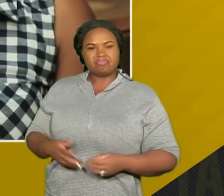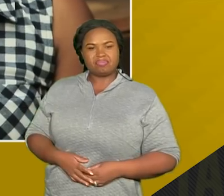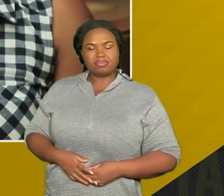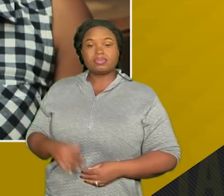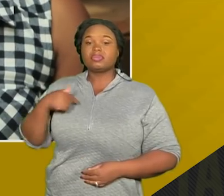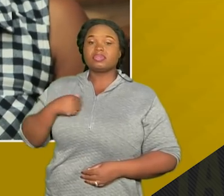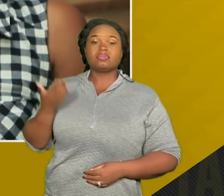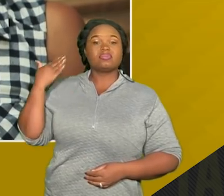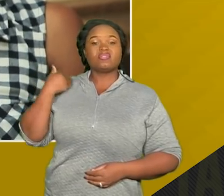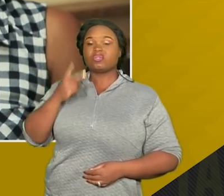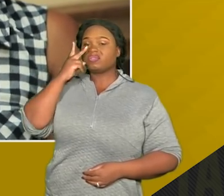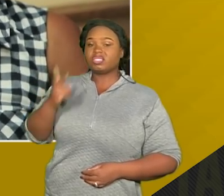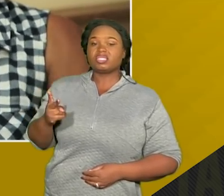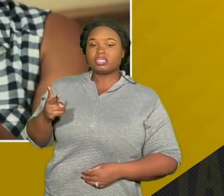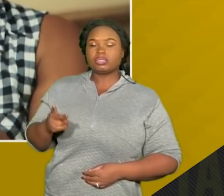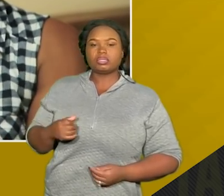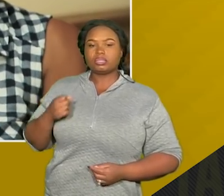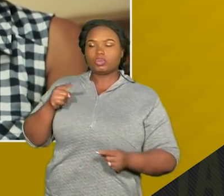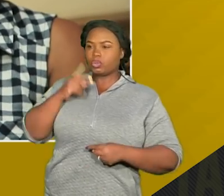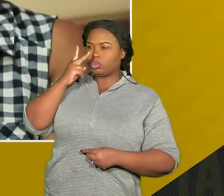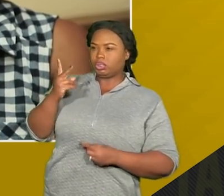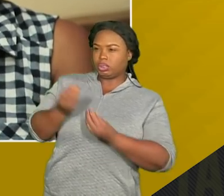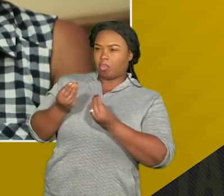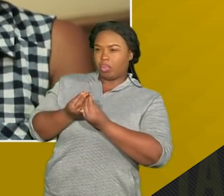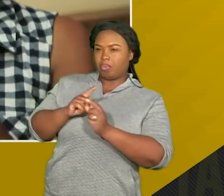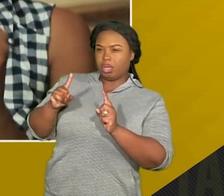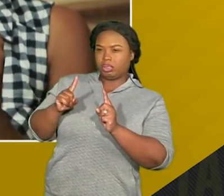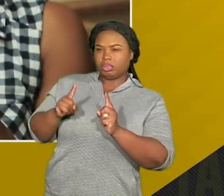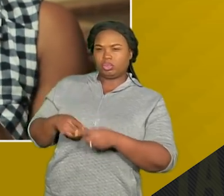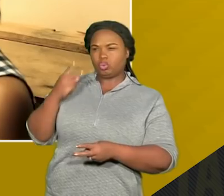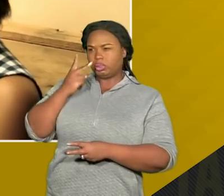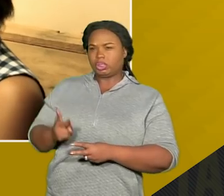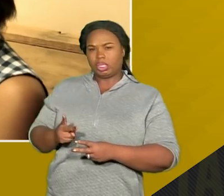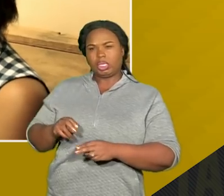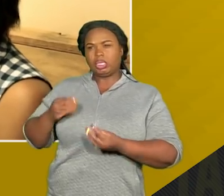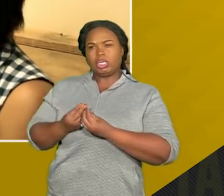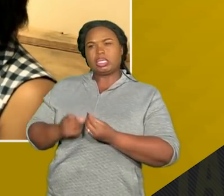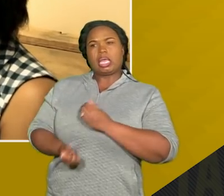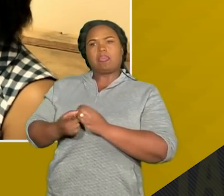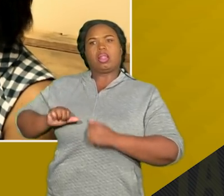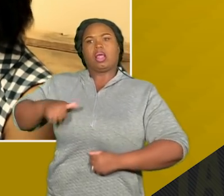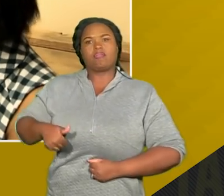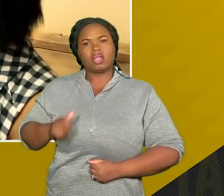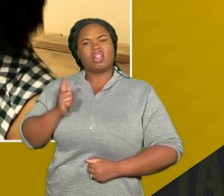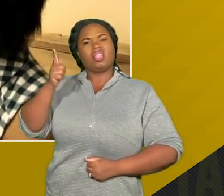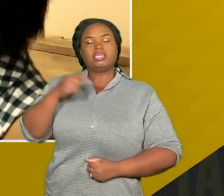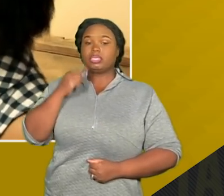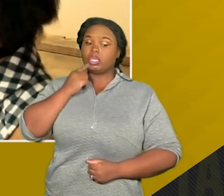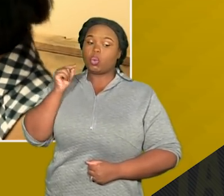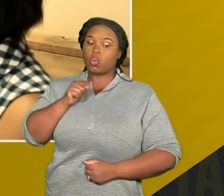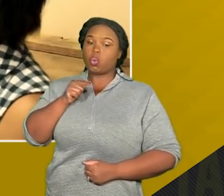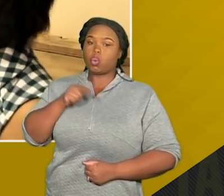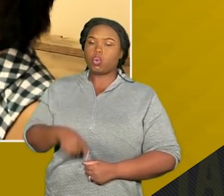le ga bona hona le o sa khone ho bona ntho, but then o bona diketso tsa teng, then be ba re bolela hore ntho e tsala mo e le